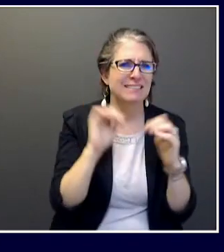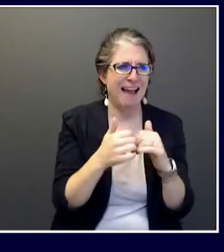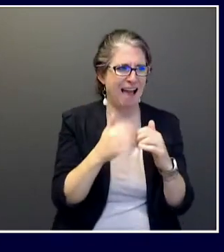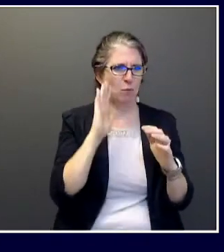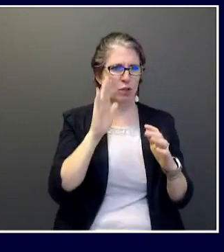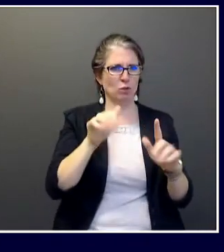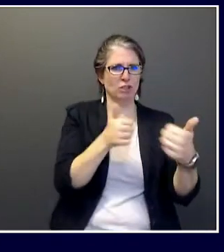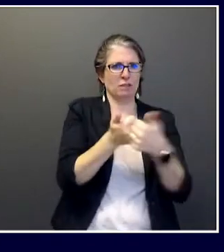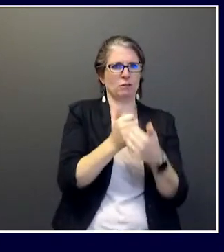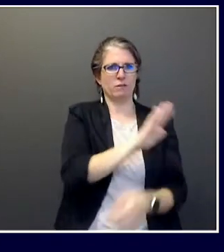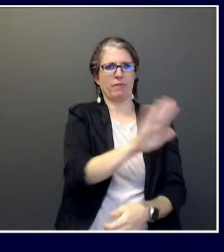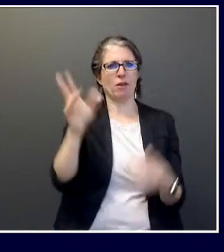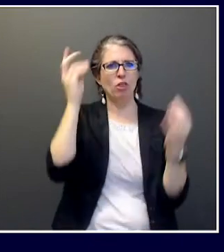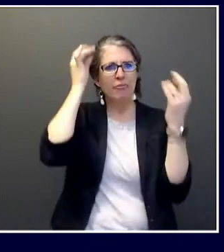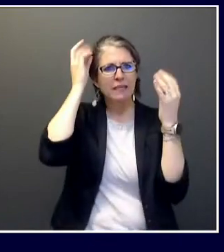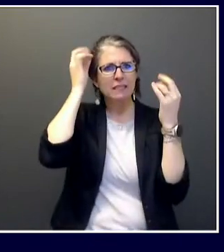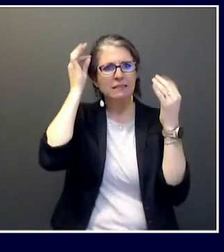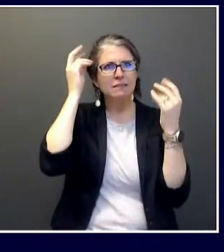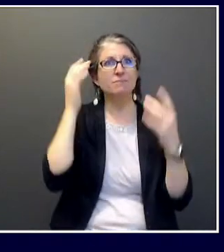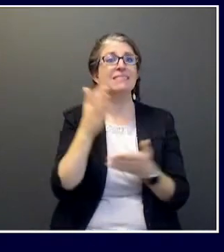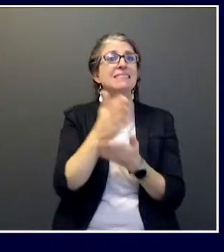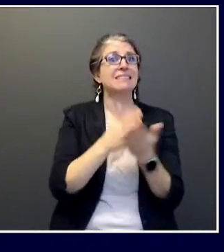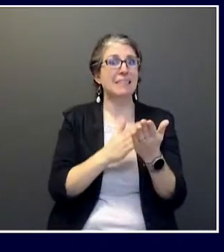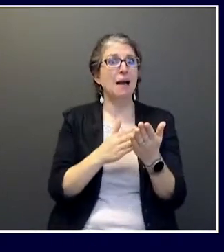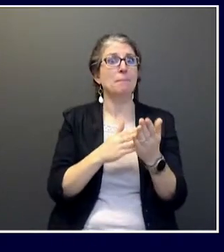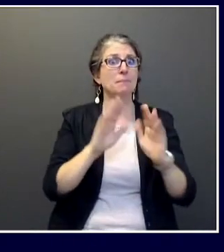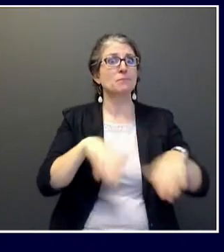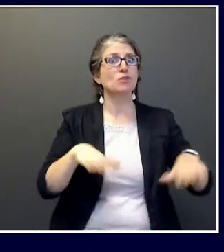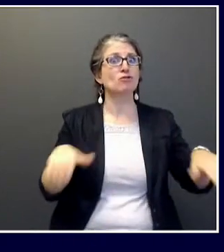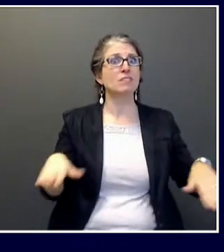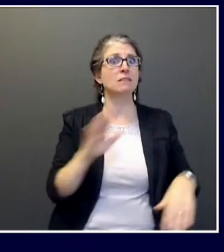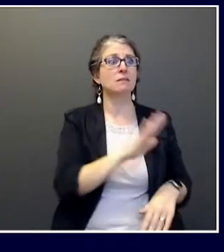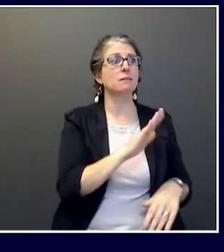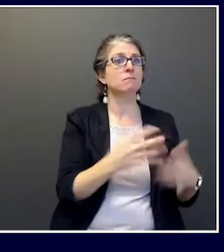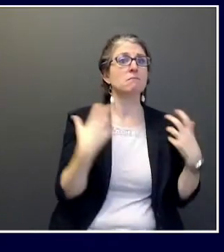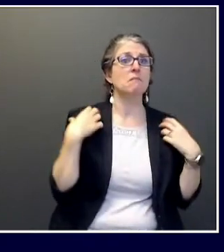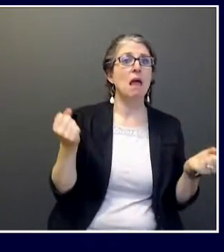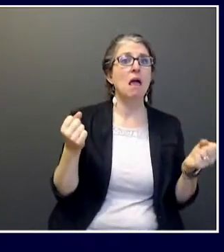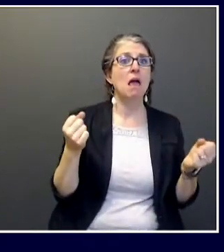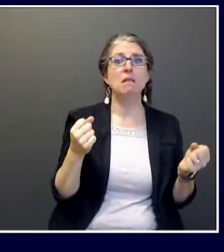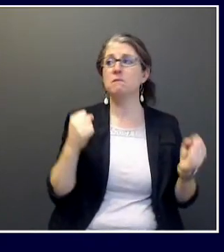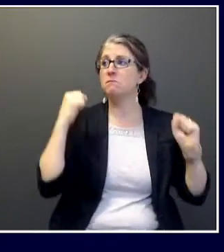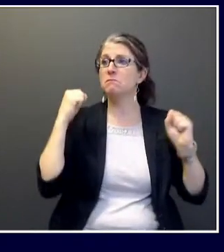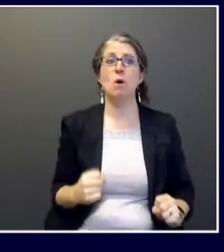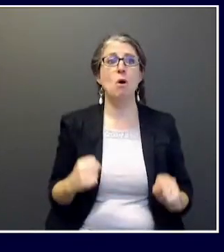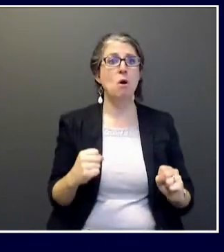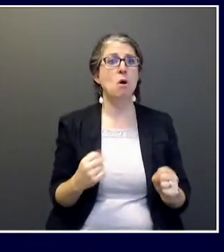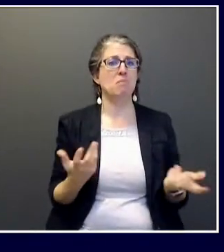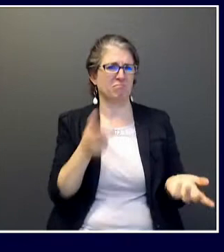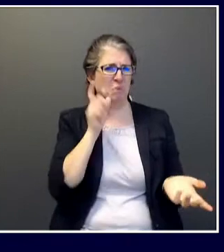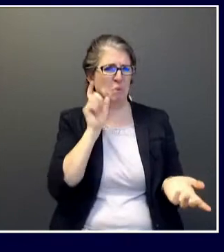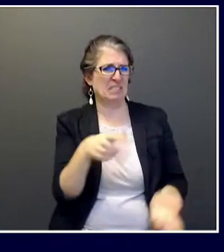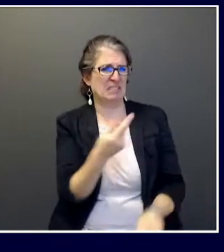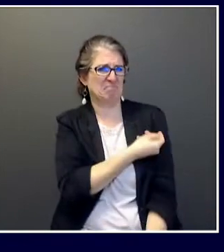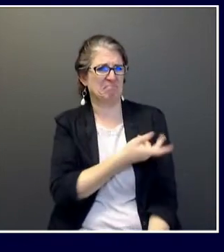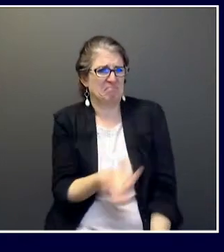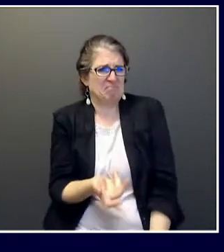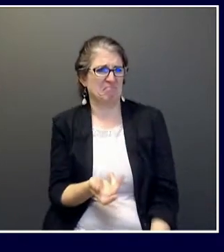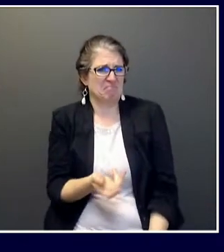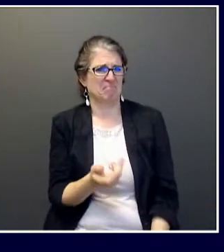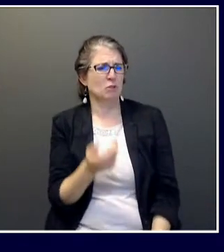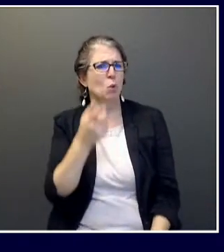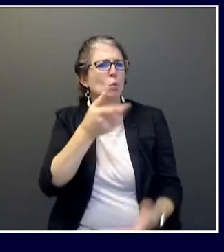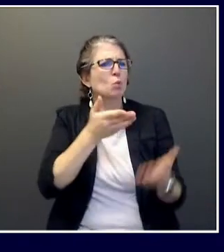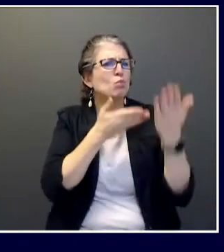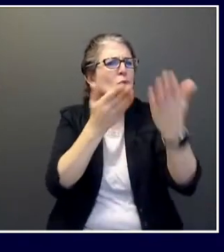immunocompromised category too, but at any rate, considering all of those things, how do you plan to message